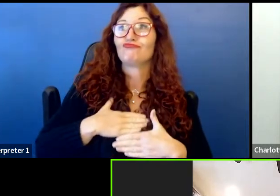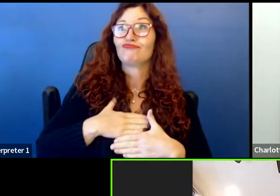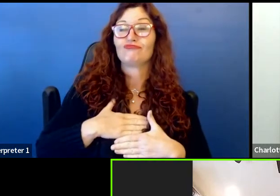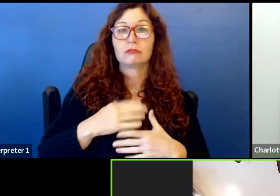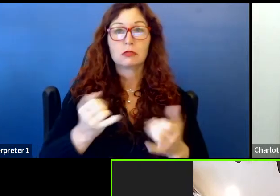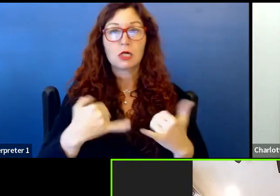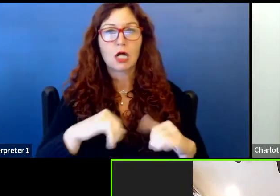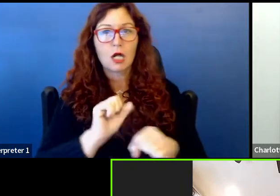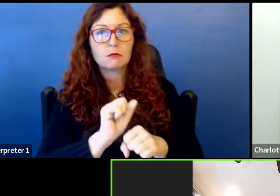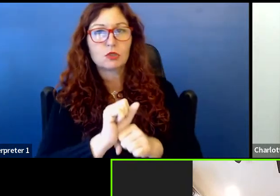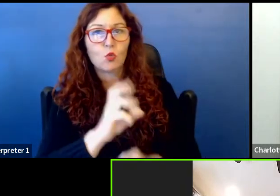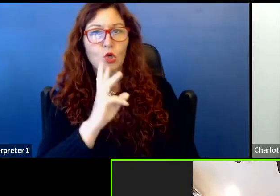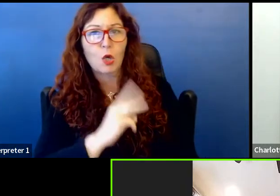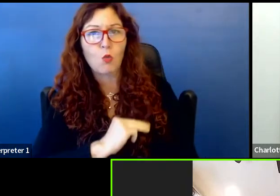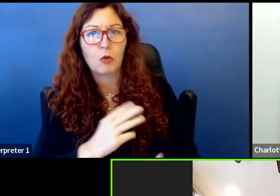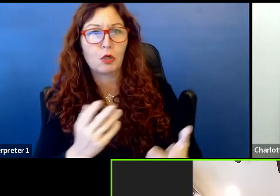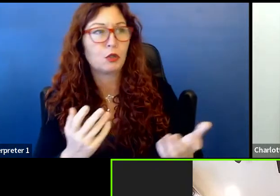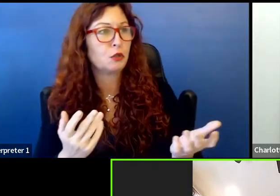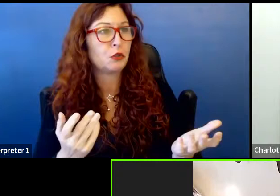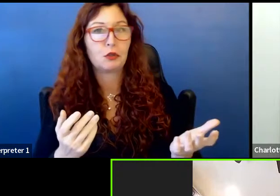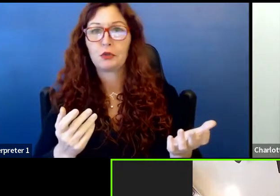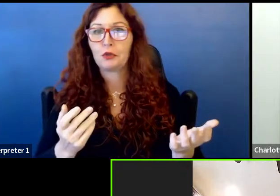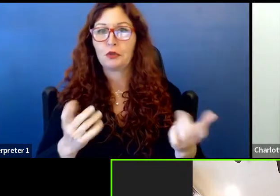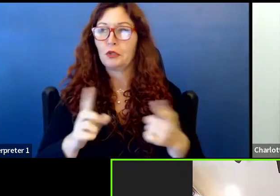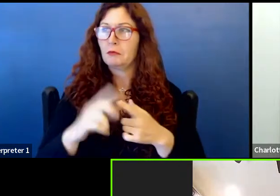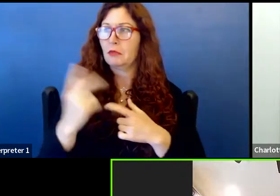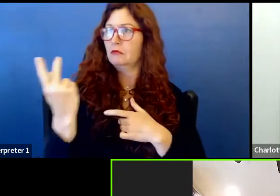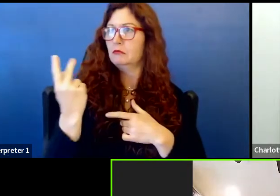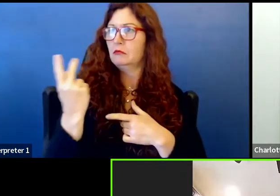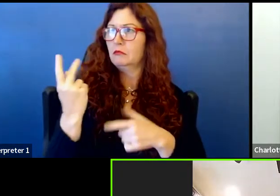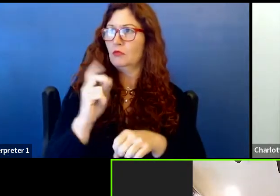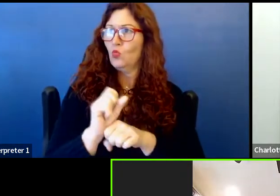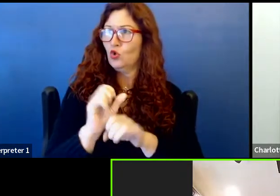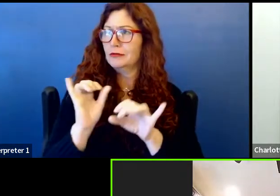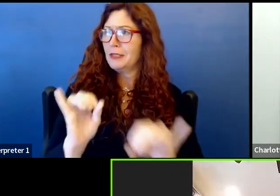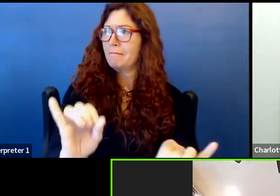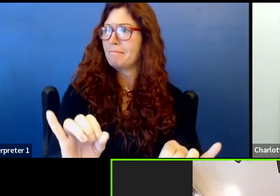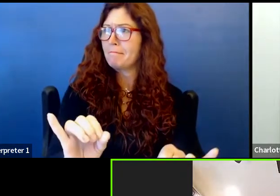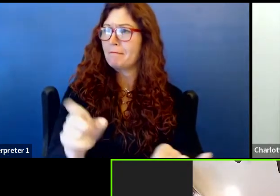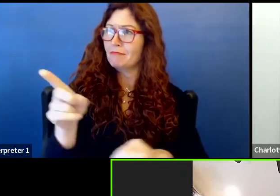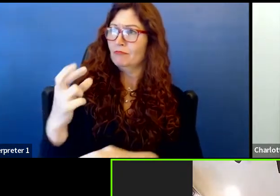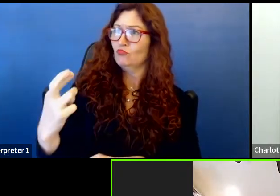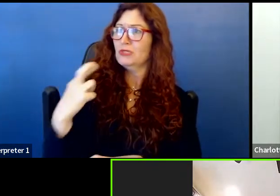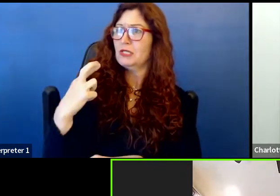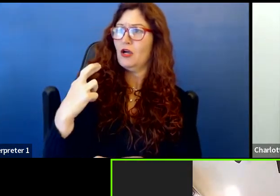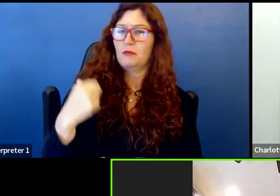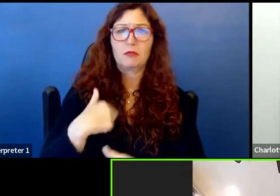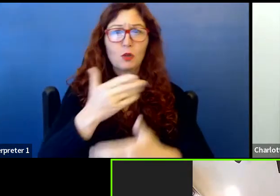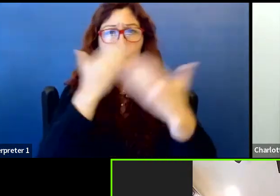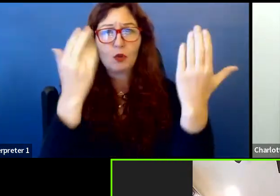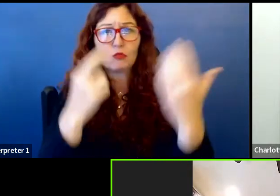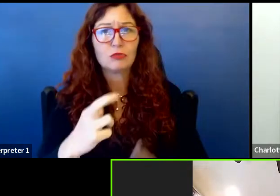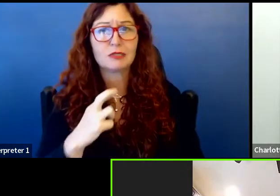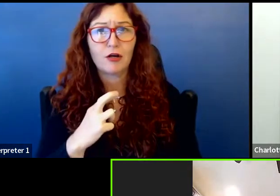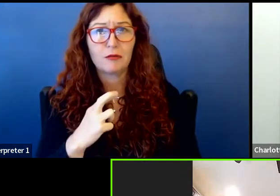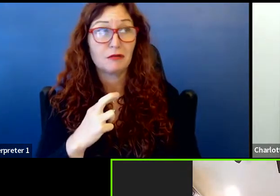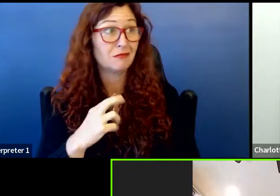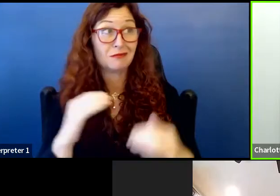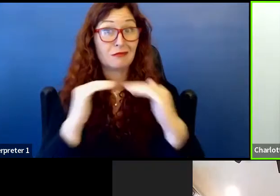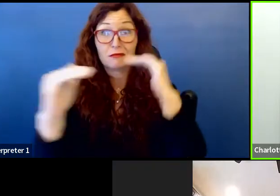greeter with the same amount of years that he has in and i don't that's not that's if that's not pure equal inequality i don't know what it